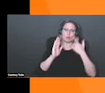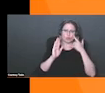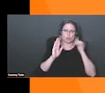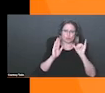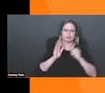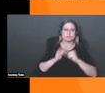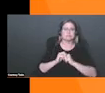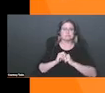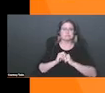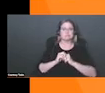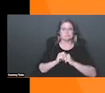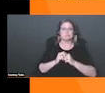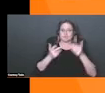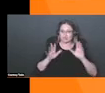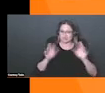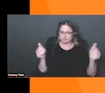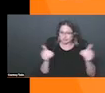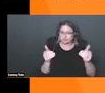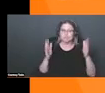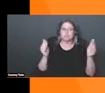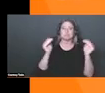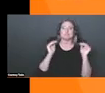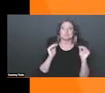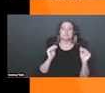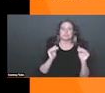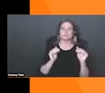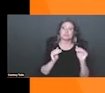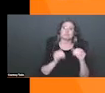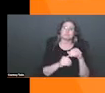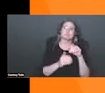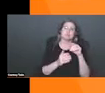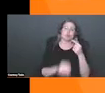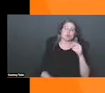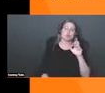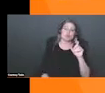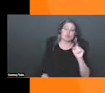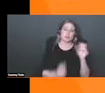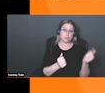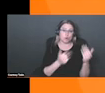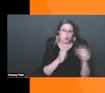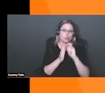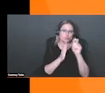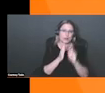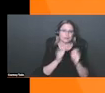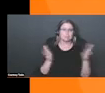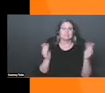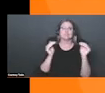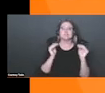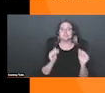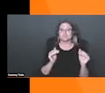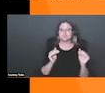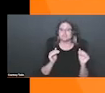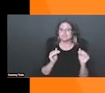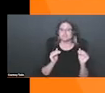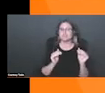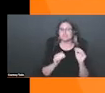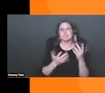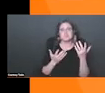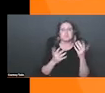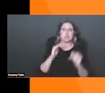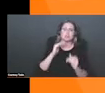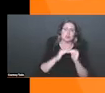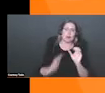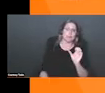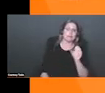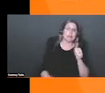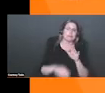an introduction focusing on writing grants and proposals. I'm going to give you some takeaways, and we're going to have some time at the end for